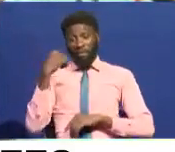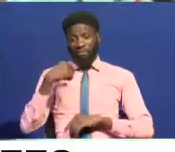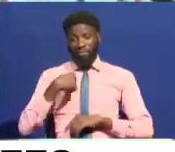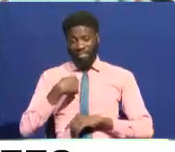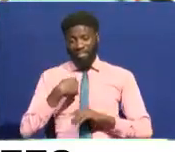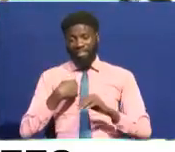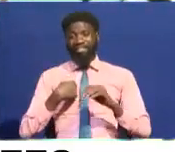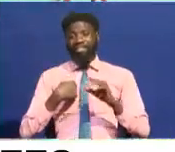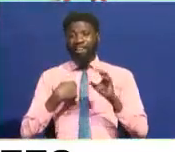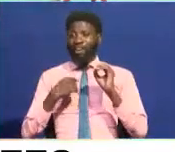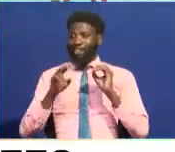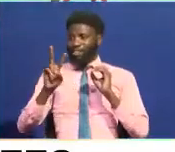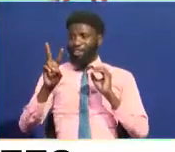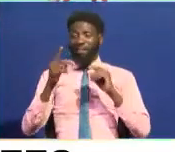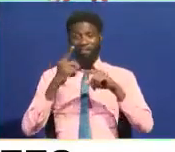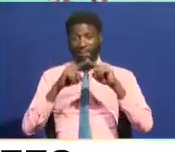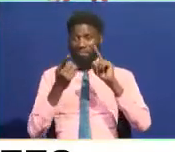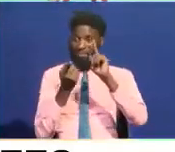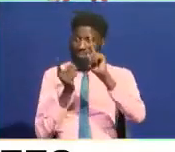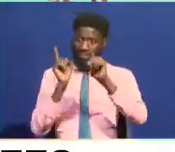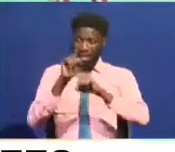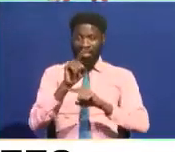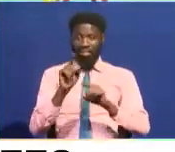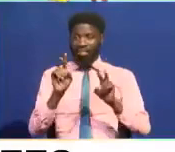and I still have another chance.